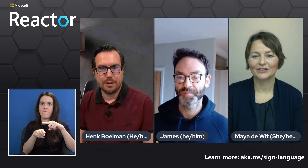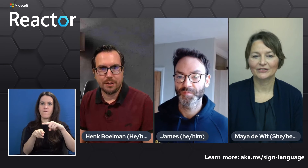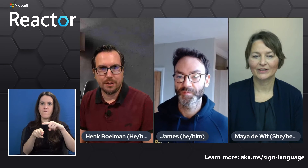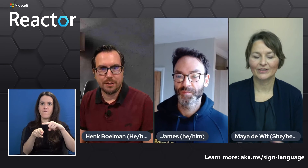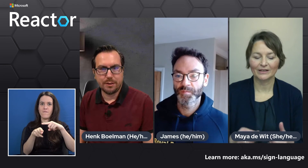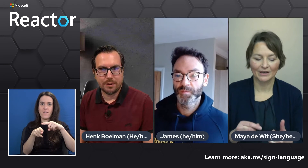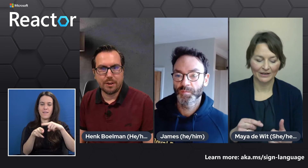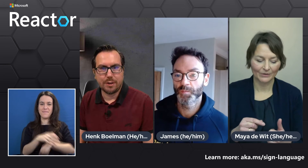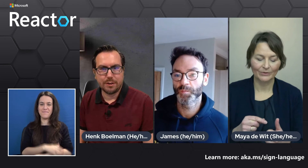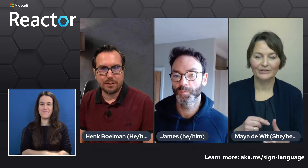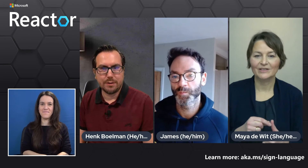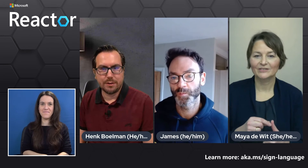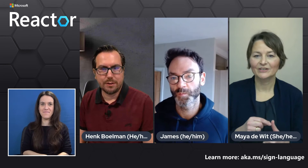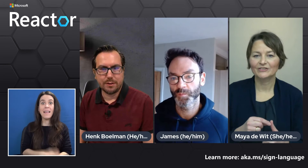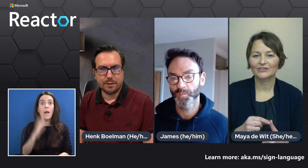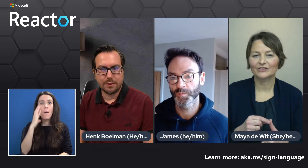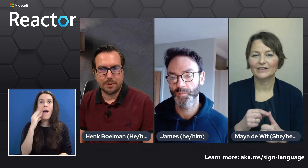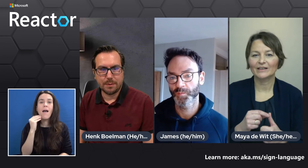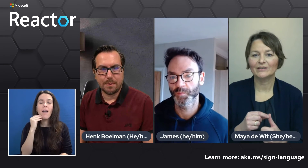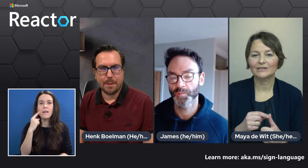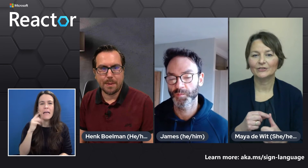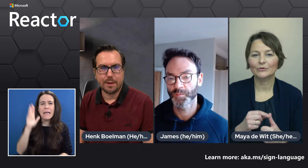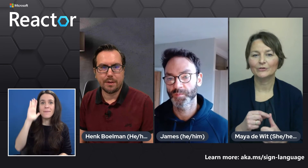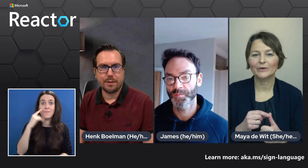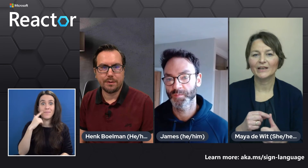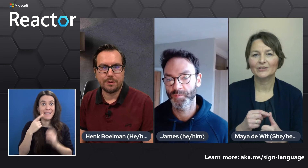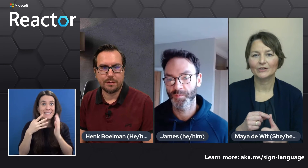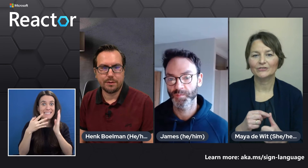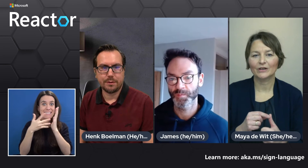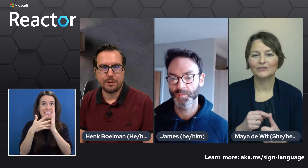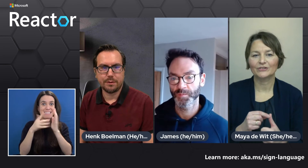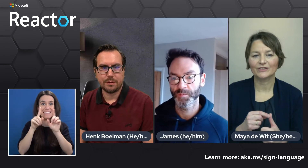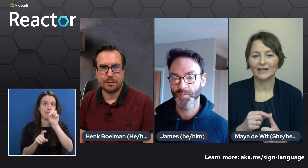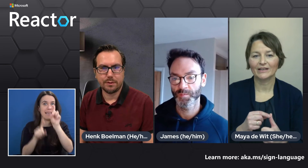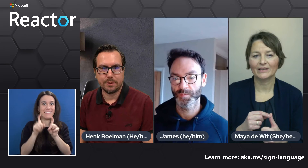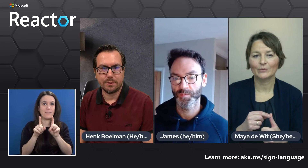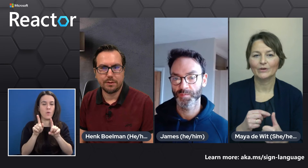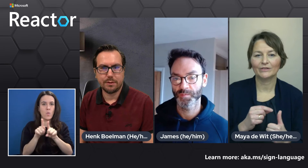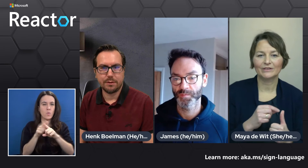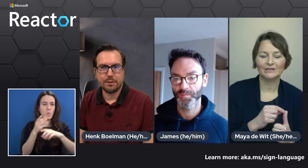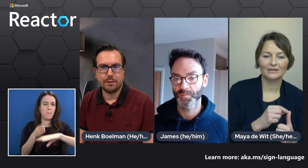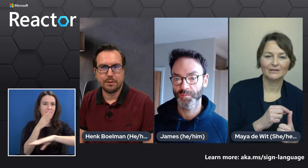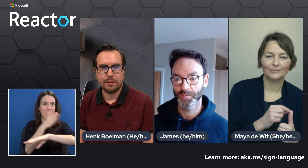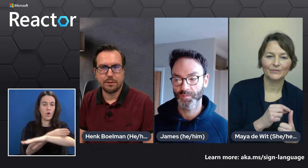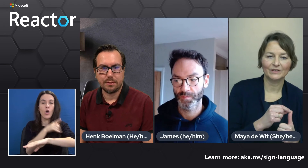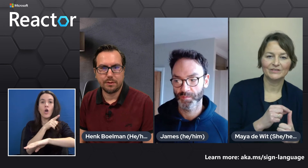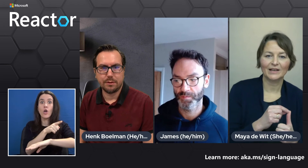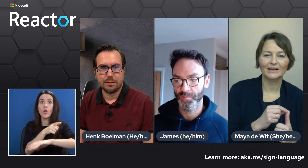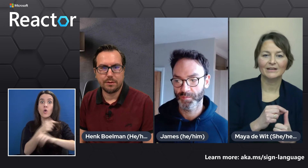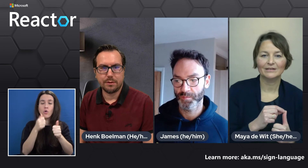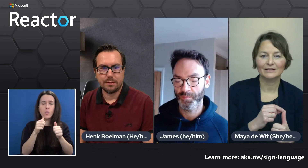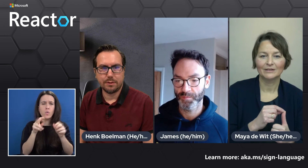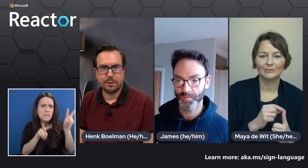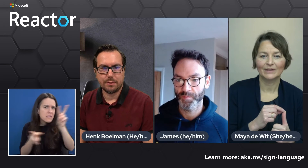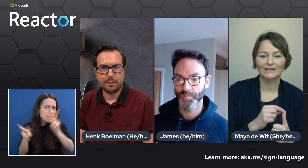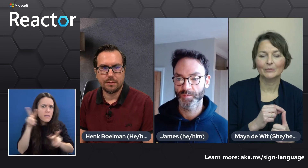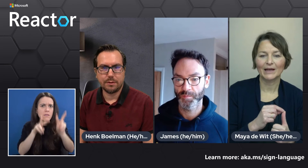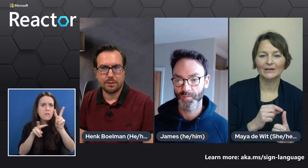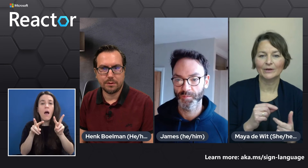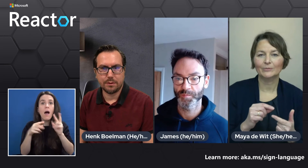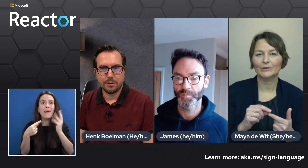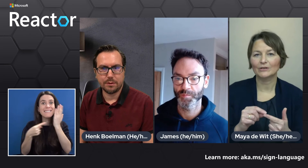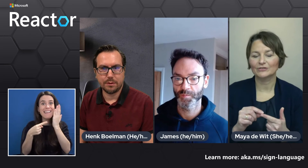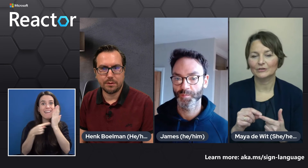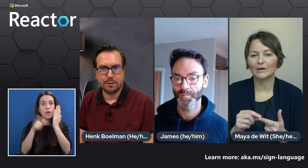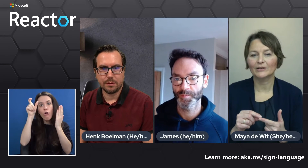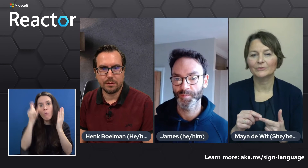testing session, I think with the testing session, then you create also understanding with the tech, like the